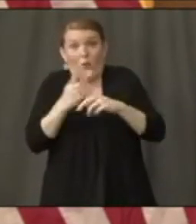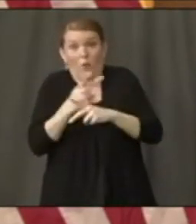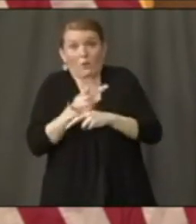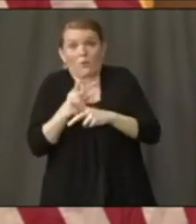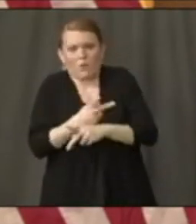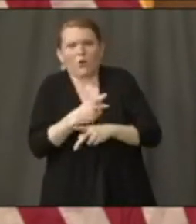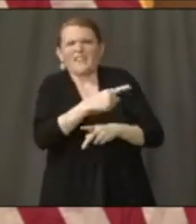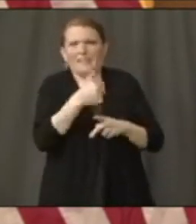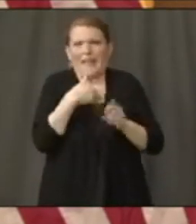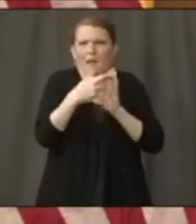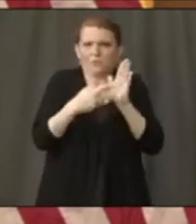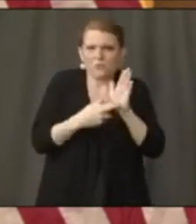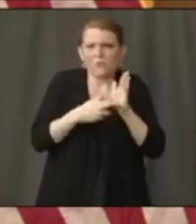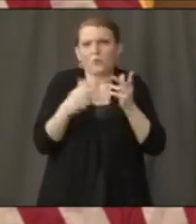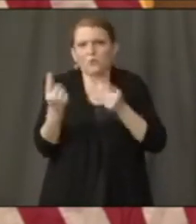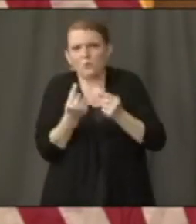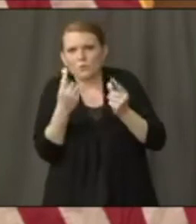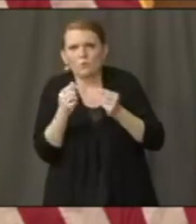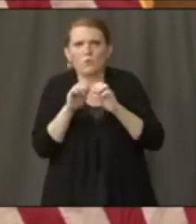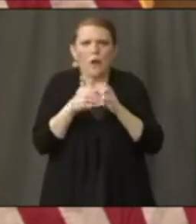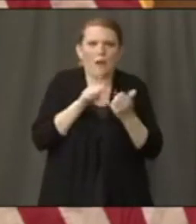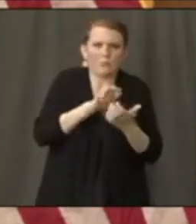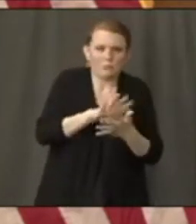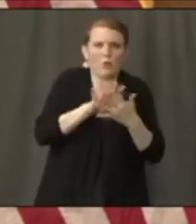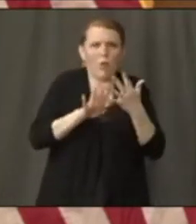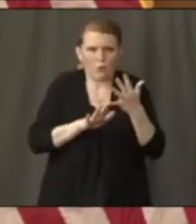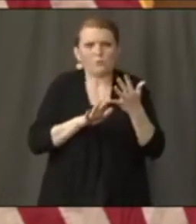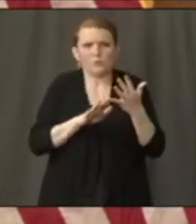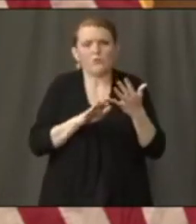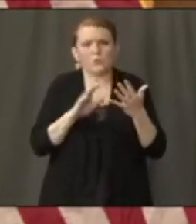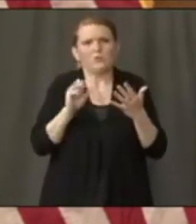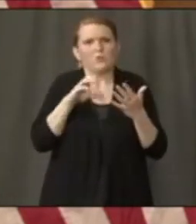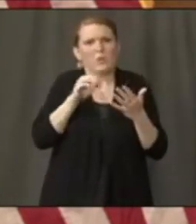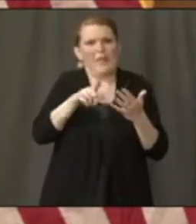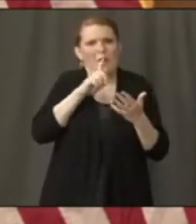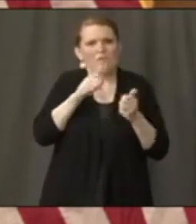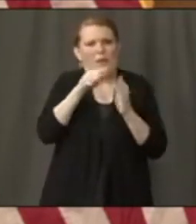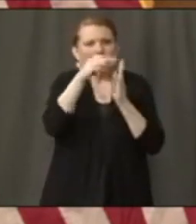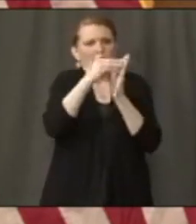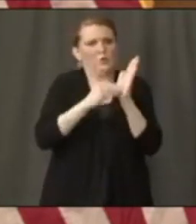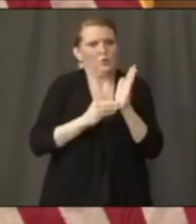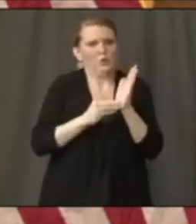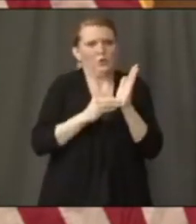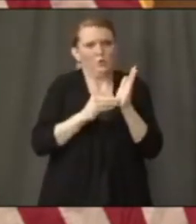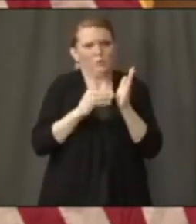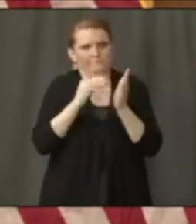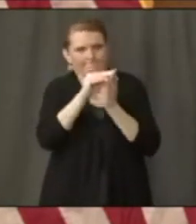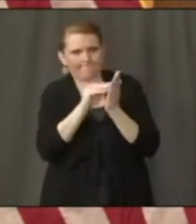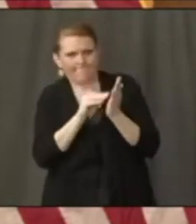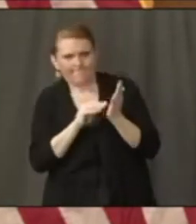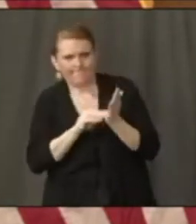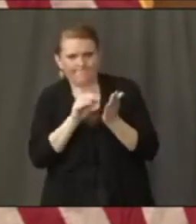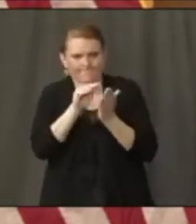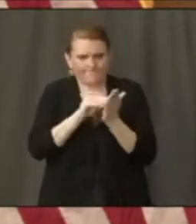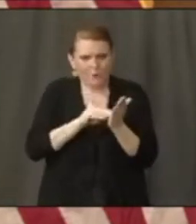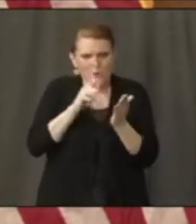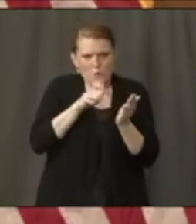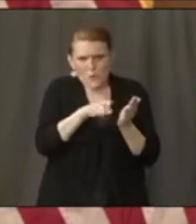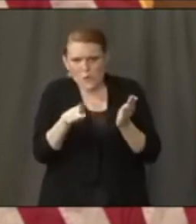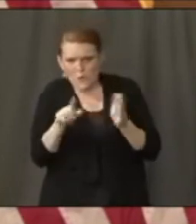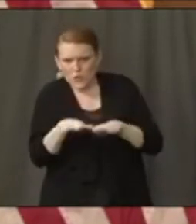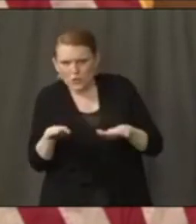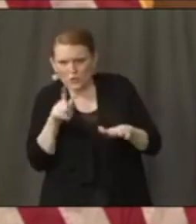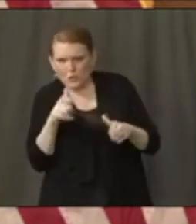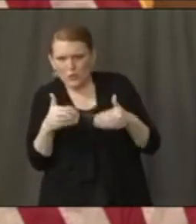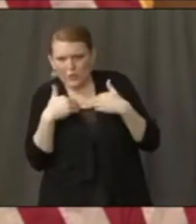only our regional partners but our federal partners. So this is now a trackable illness right now in the state of Connecticut.